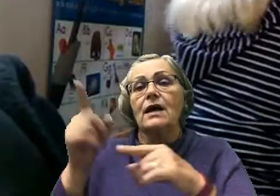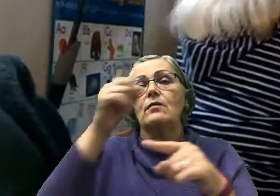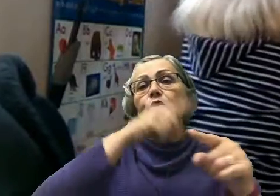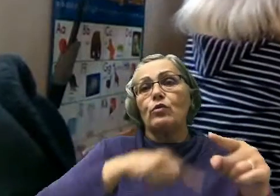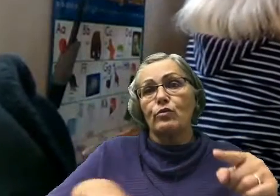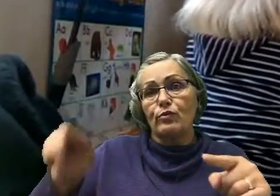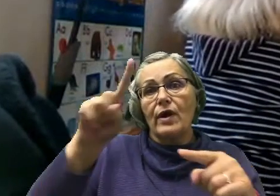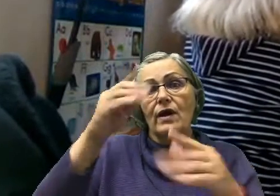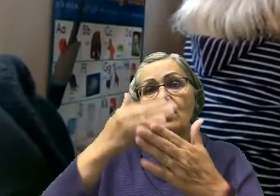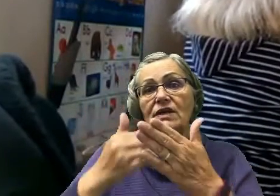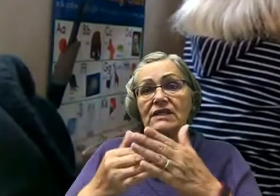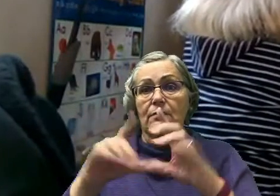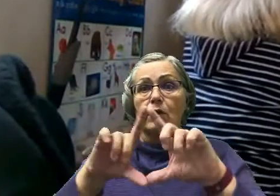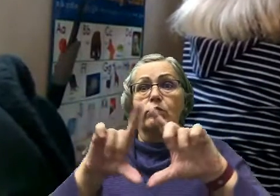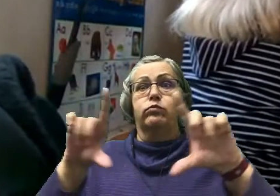oval.